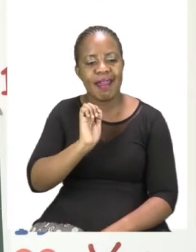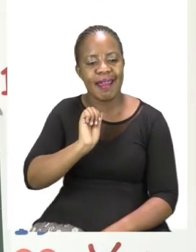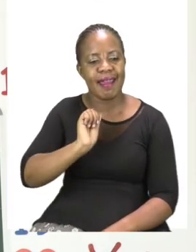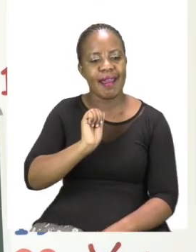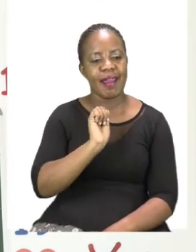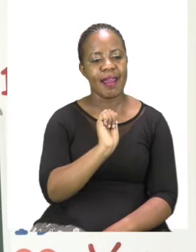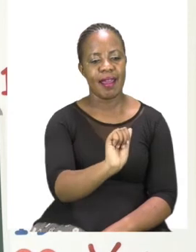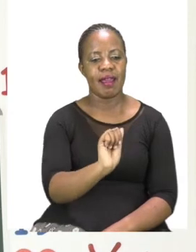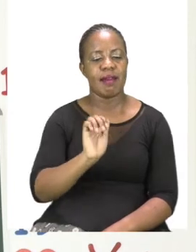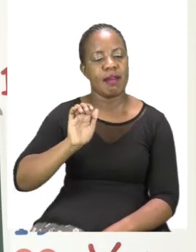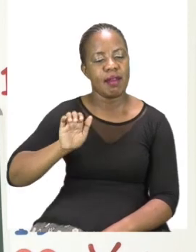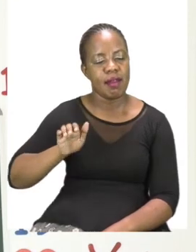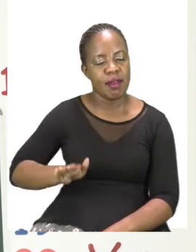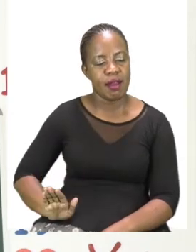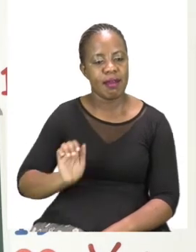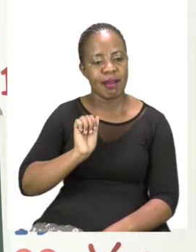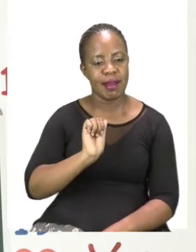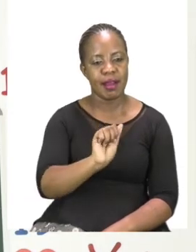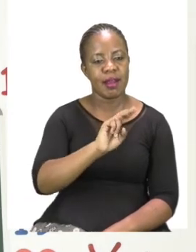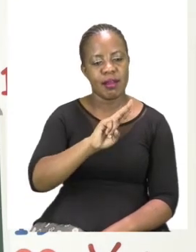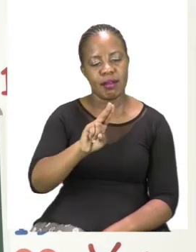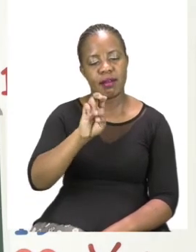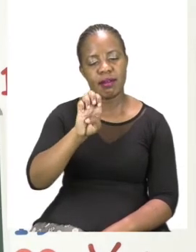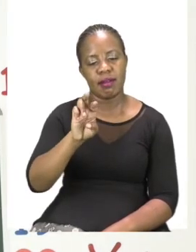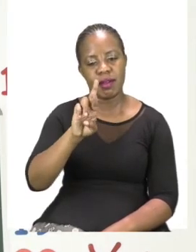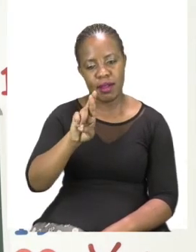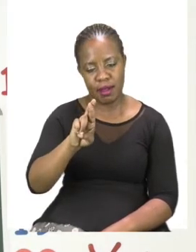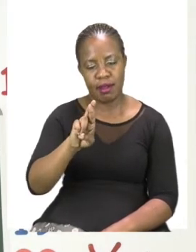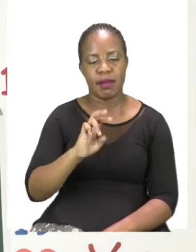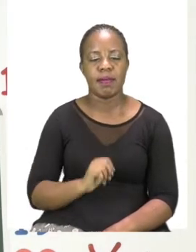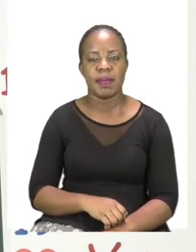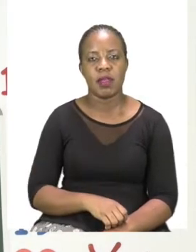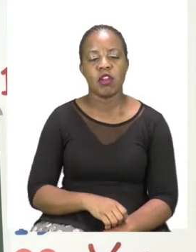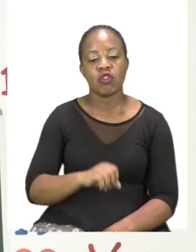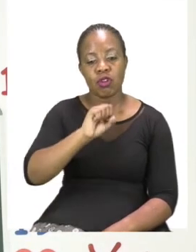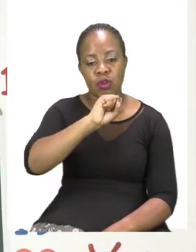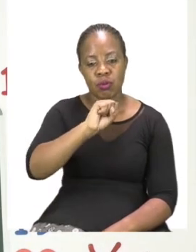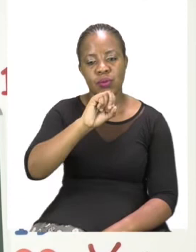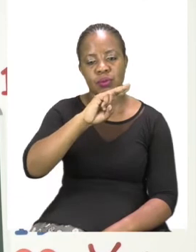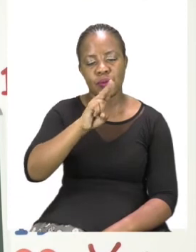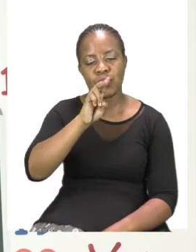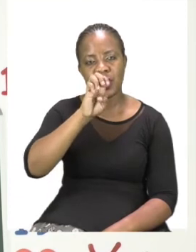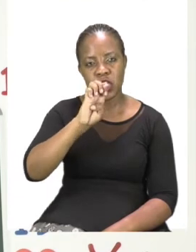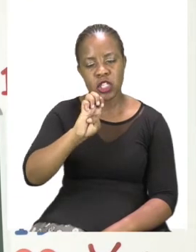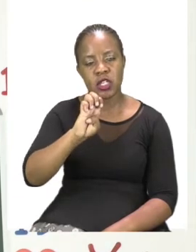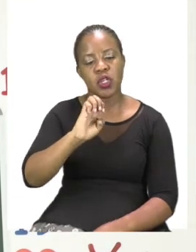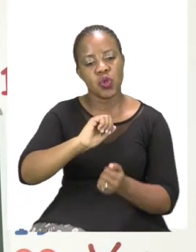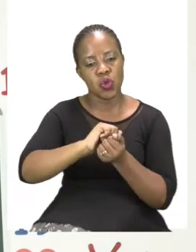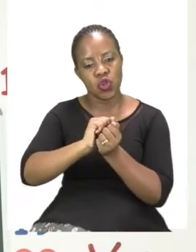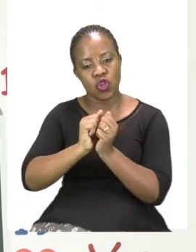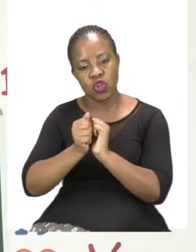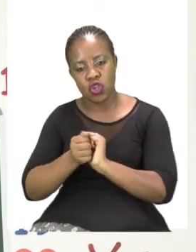So our possessive pronoun would become her. And the ownership of the thing